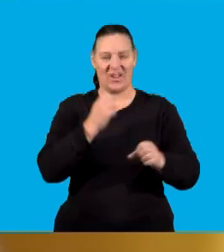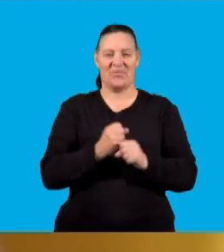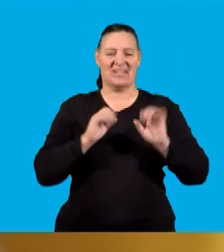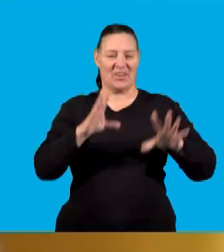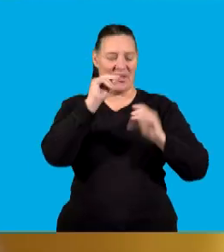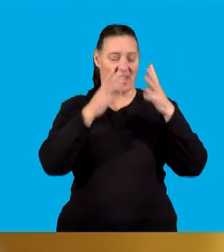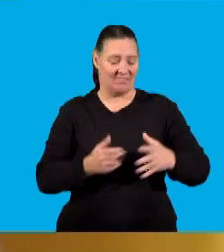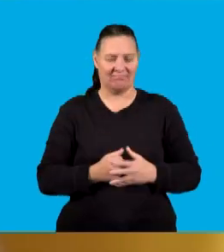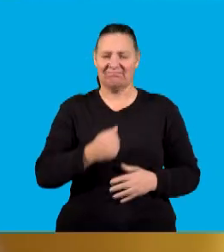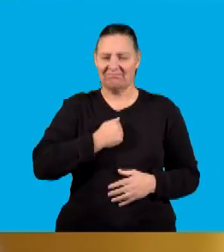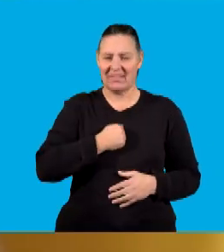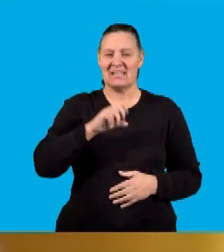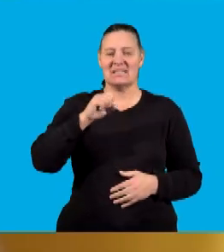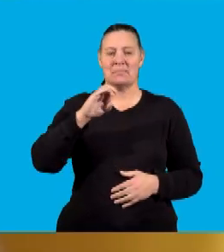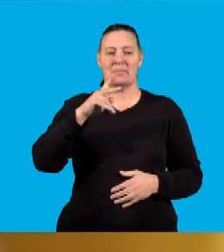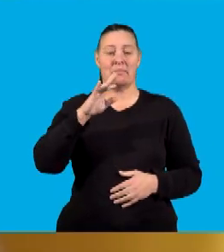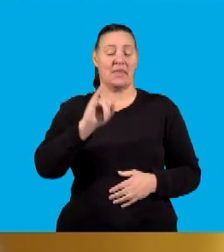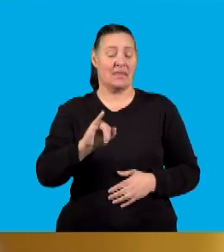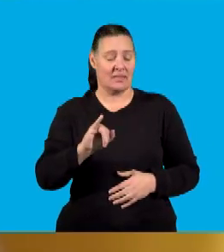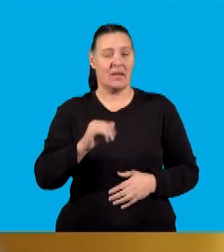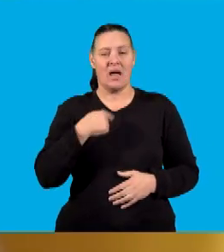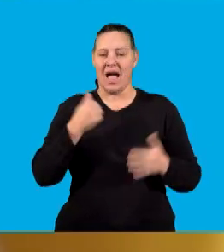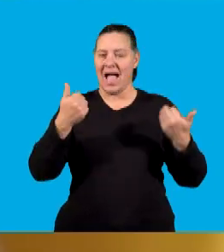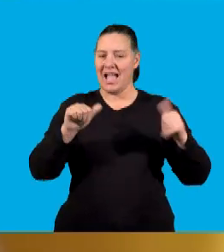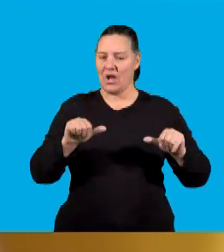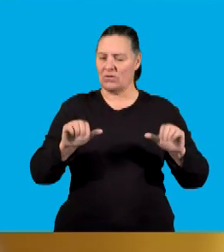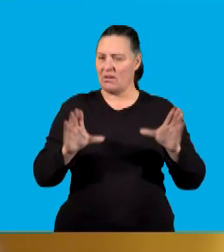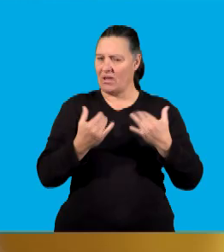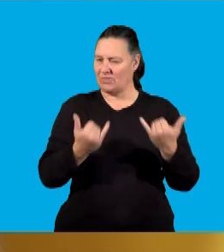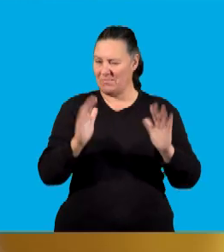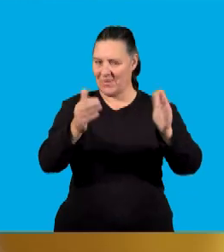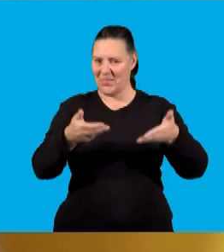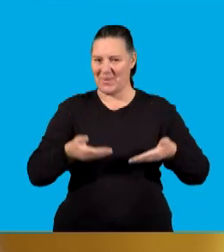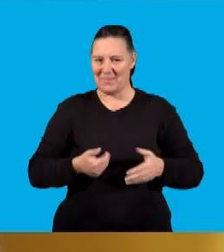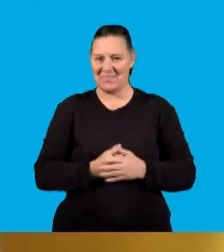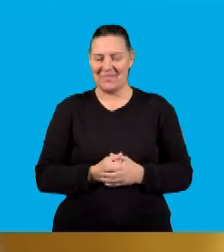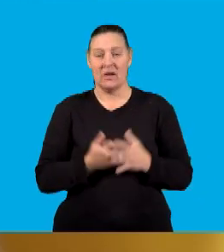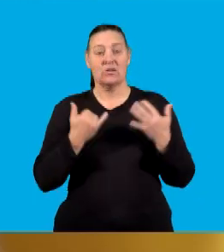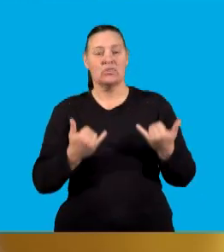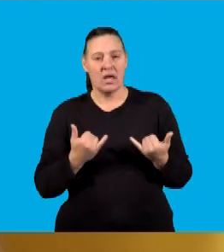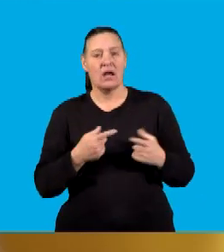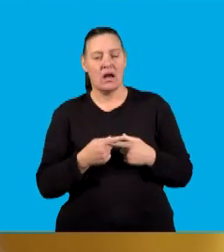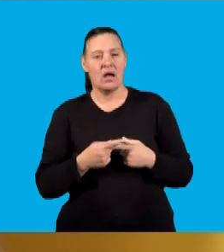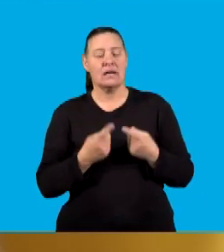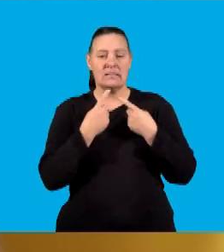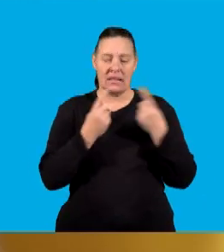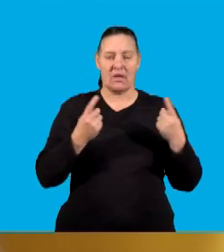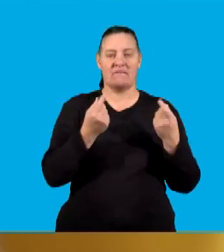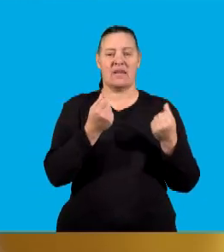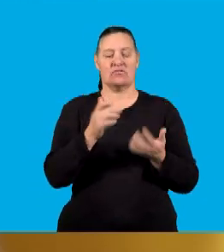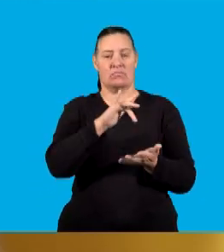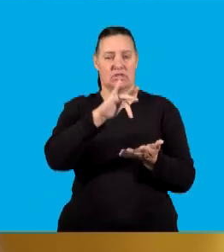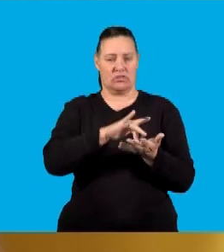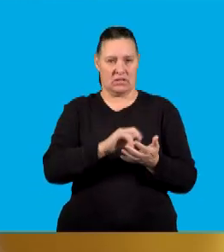Greetings, Cretan learners. My name is Mr. Simbi and welcome to today's accounting class. In today's class, I'm going to be talking statement of